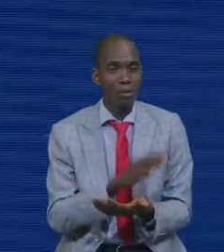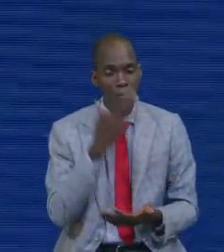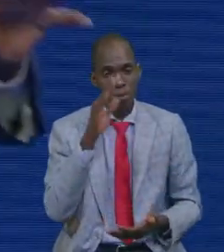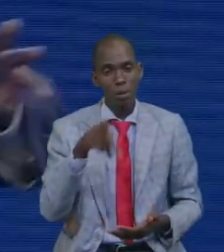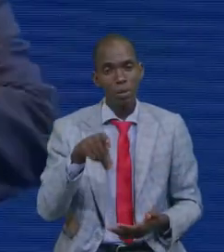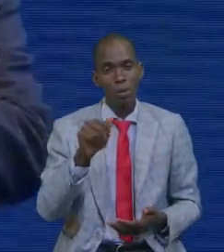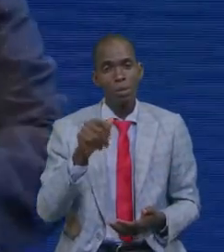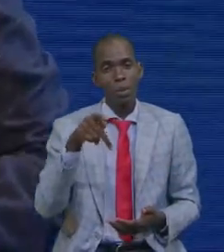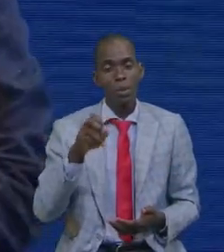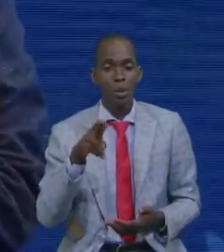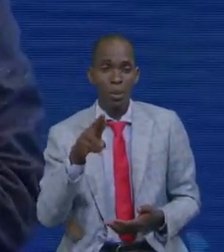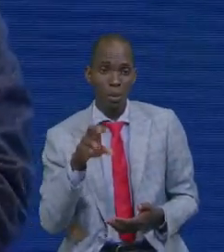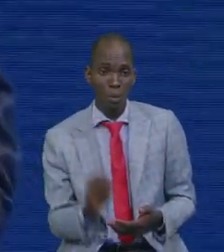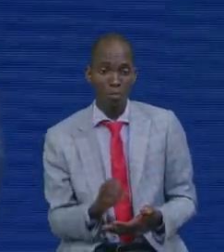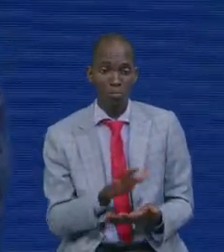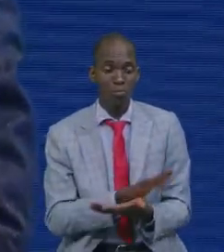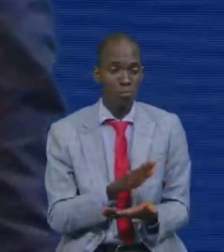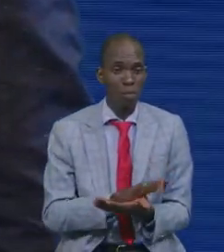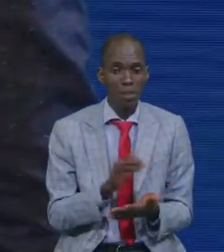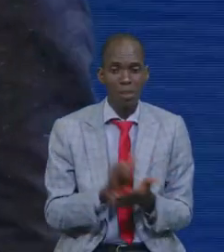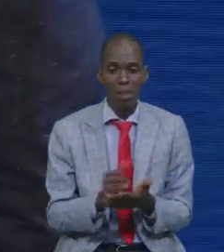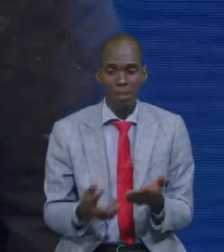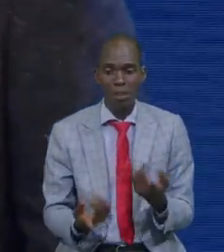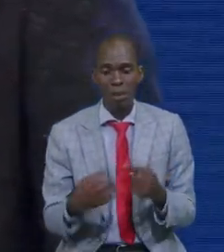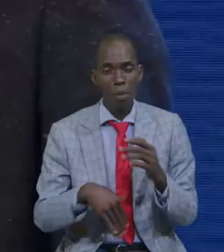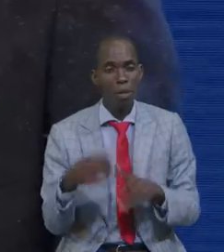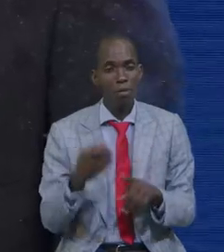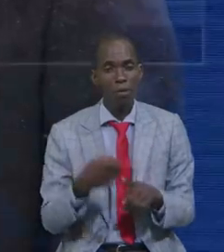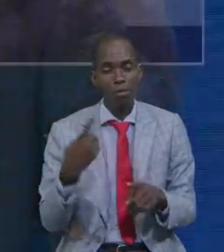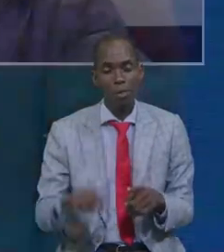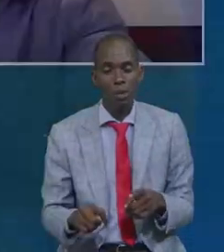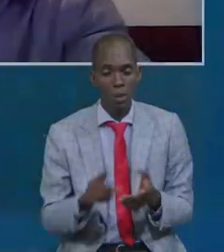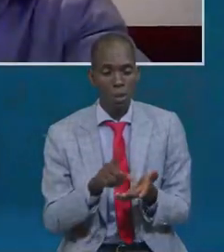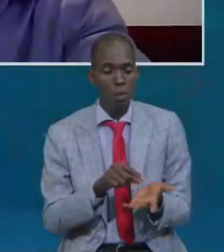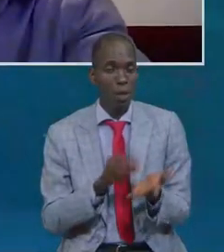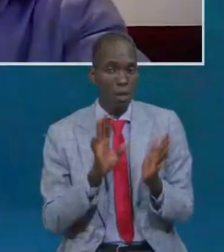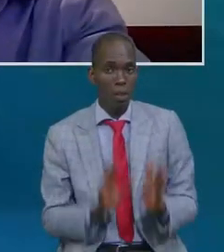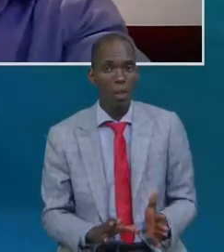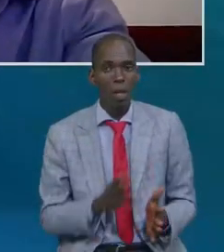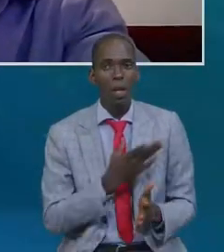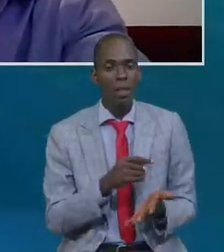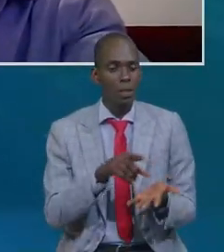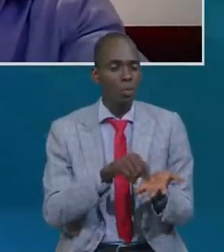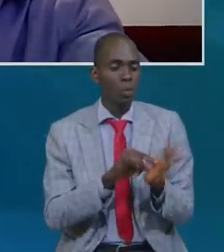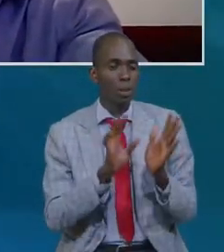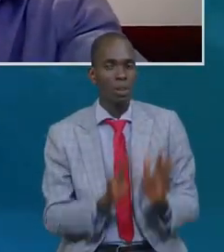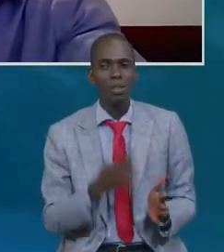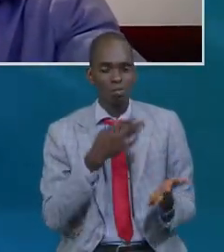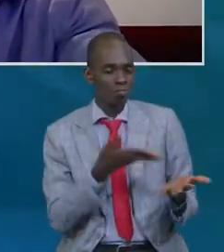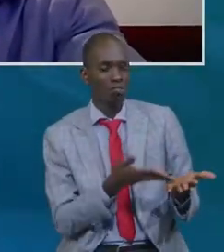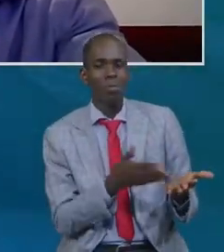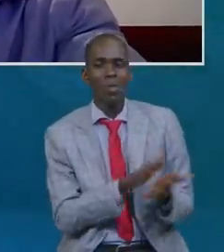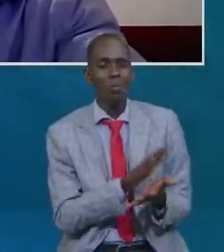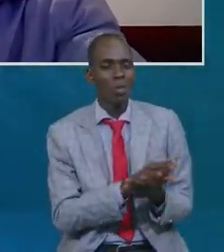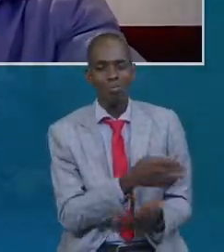off cuts from the printers, and the printer said those off cuts are useless, those off cuts and